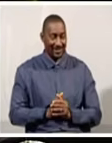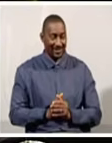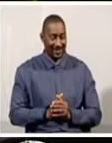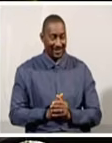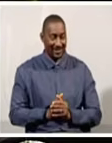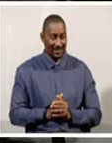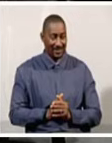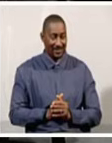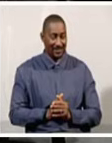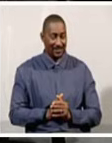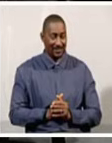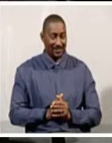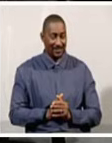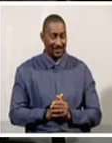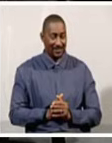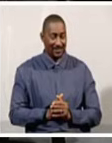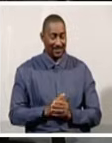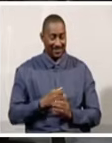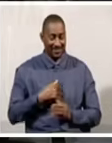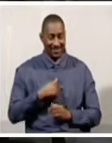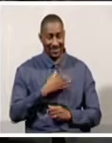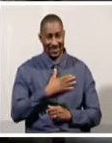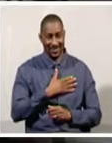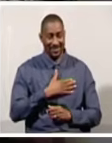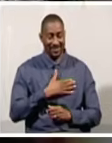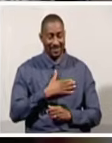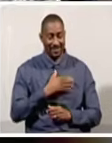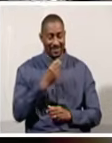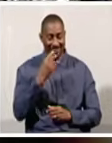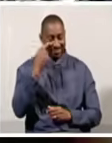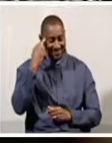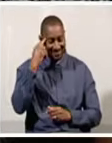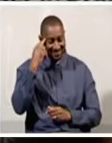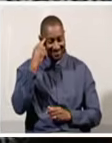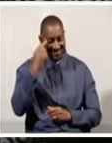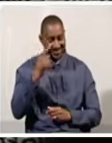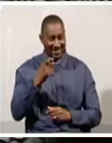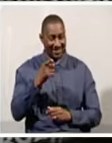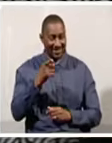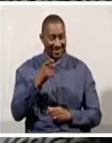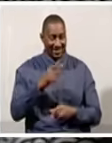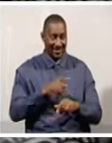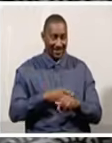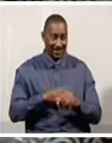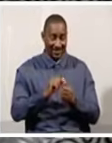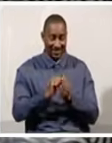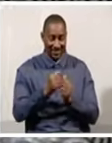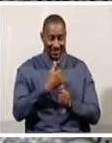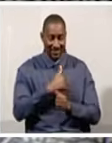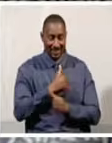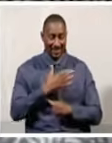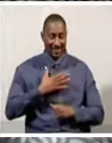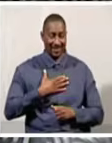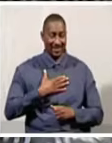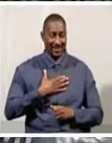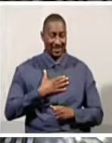I'm actually, you know, getting a little bit emotional looking at that moment, because that moment has changed my life.